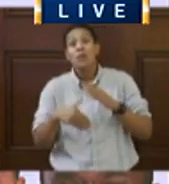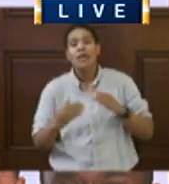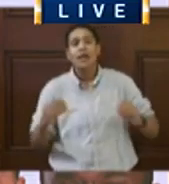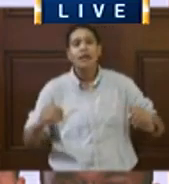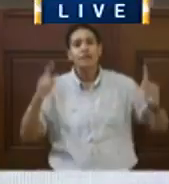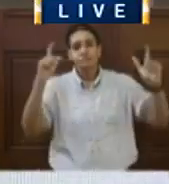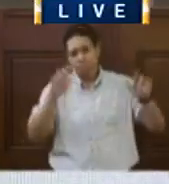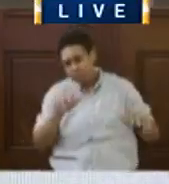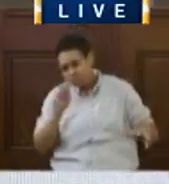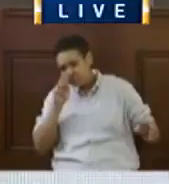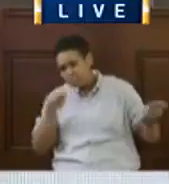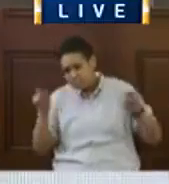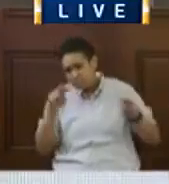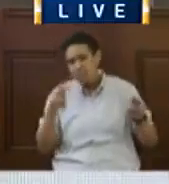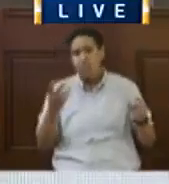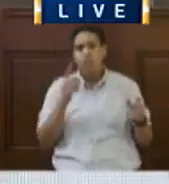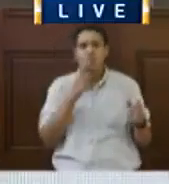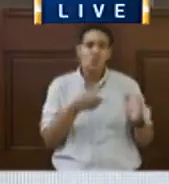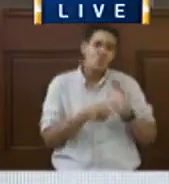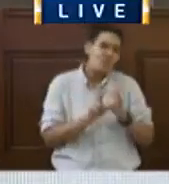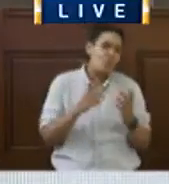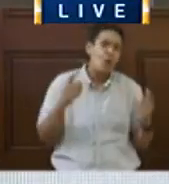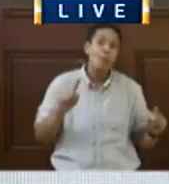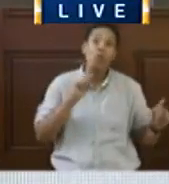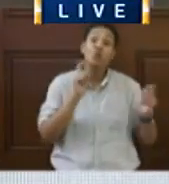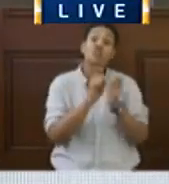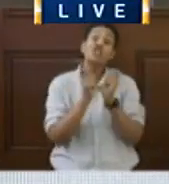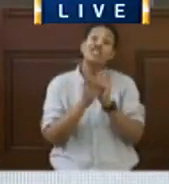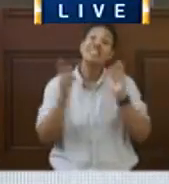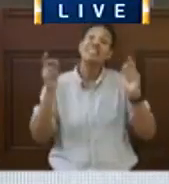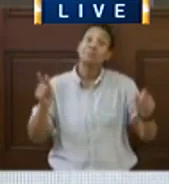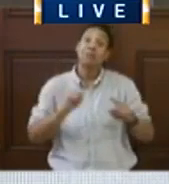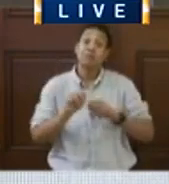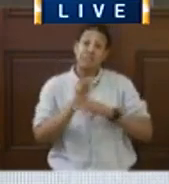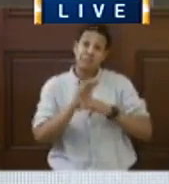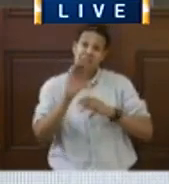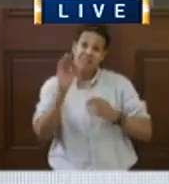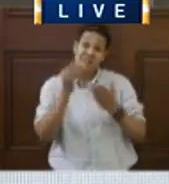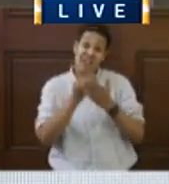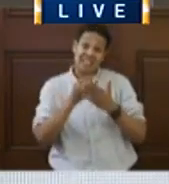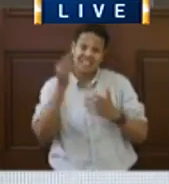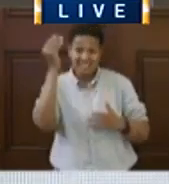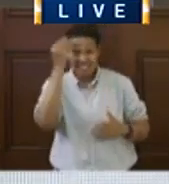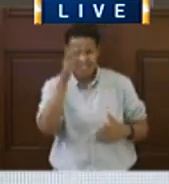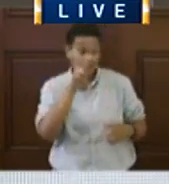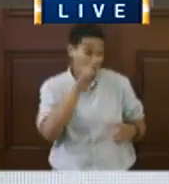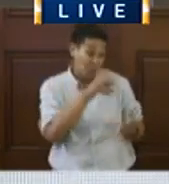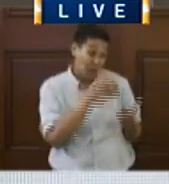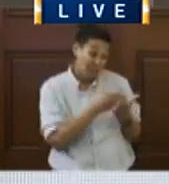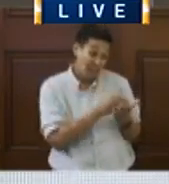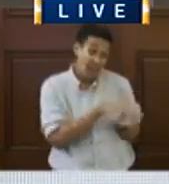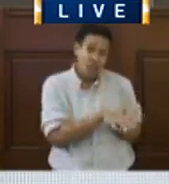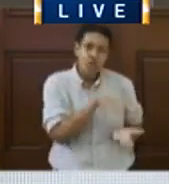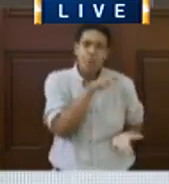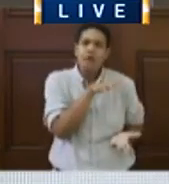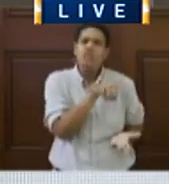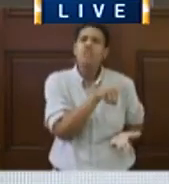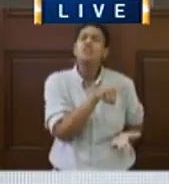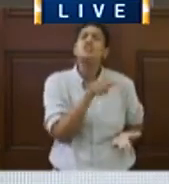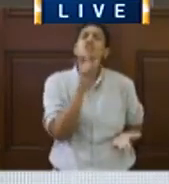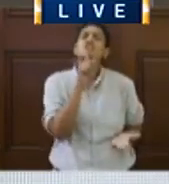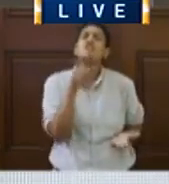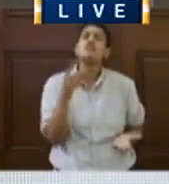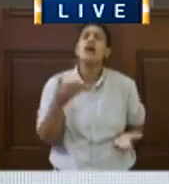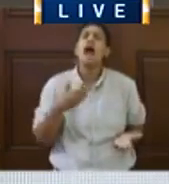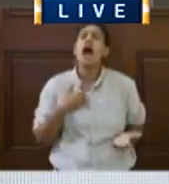could change immediately. But as the Minister of Finance said, in looking at the financial package, there is a